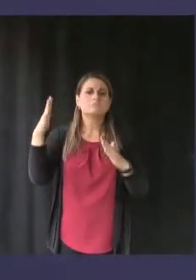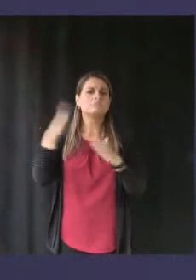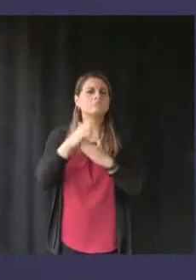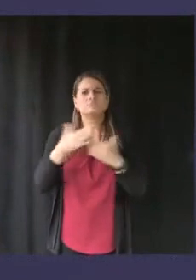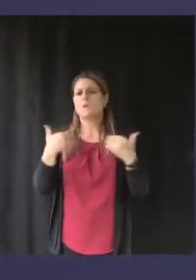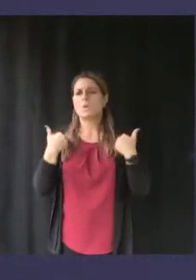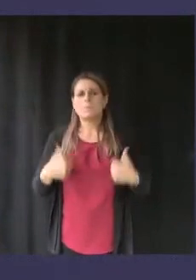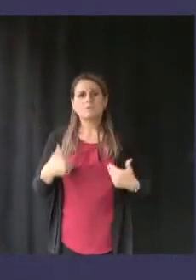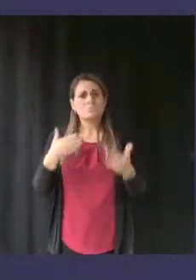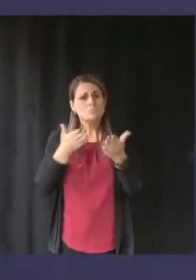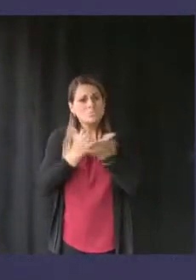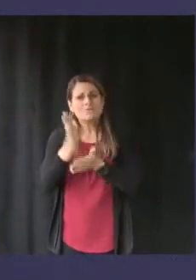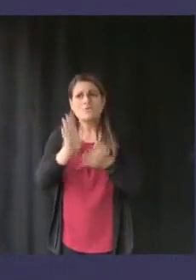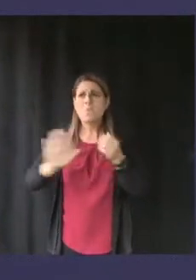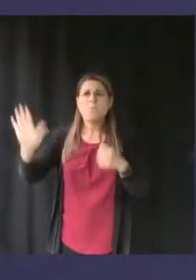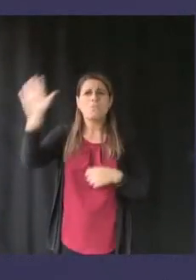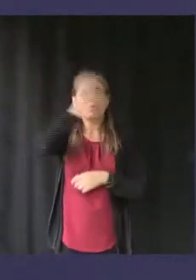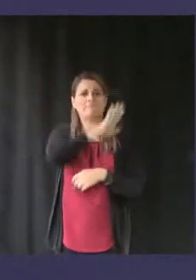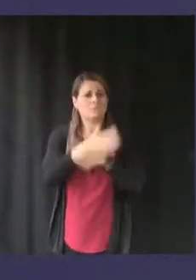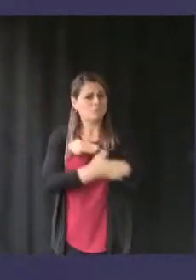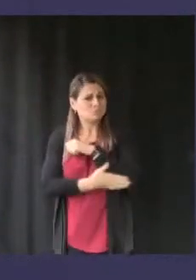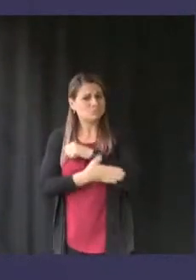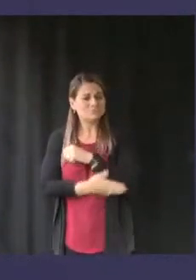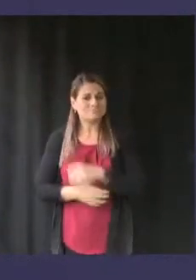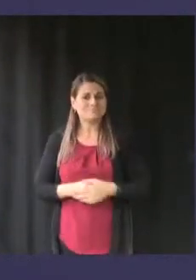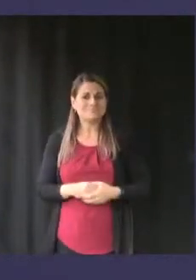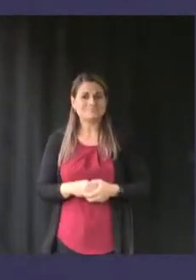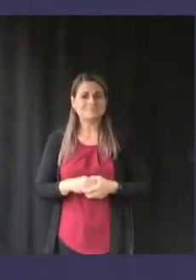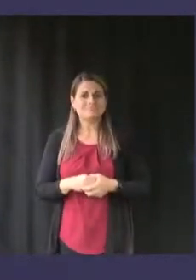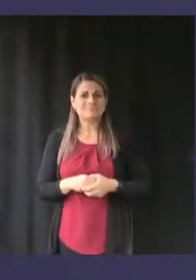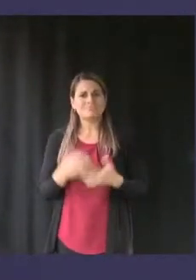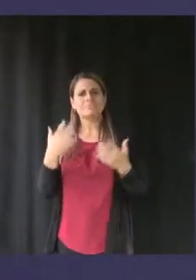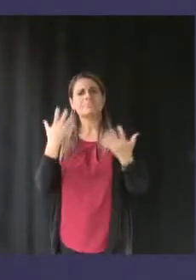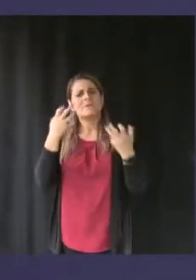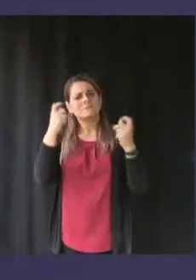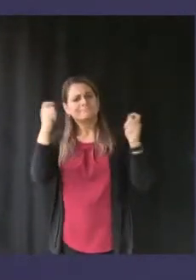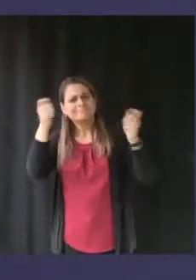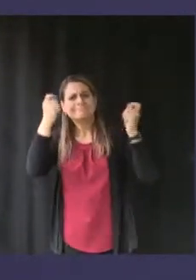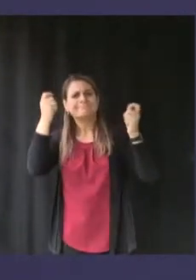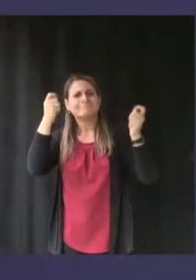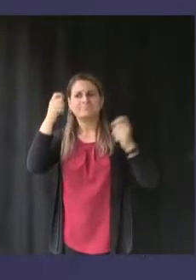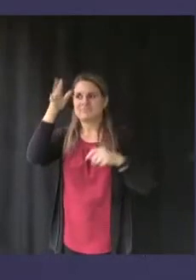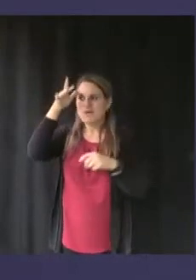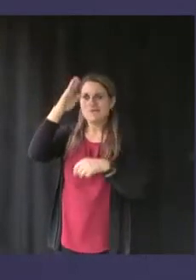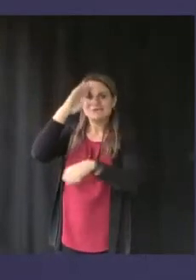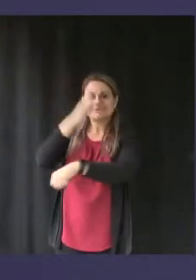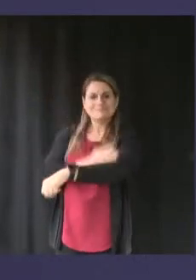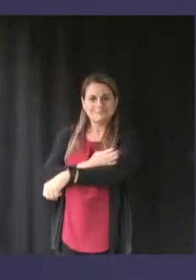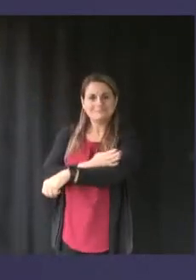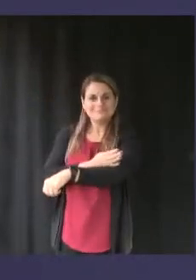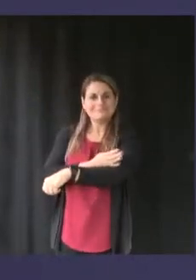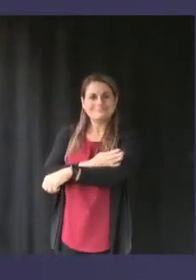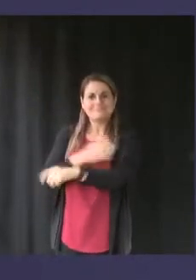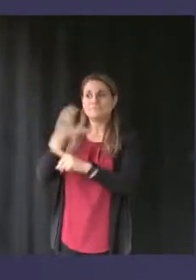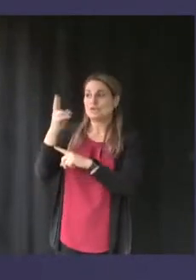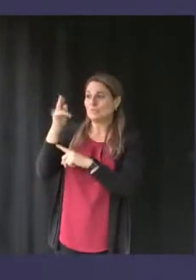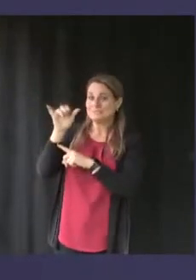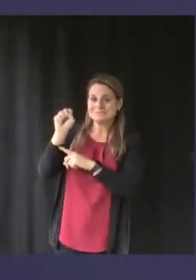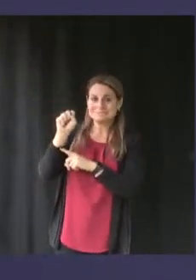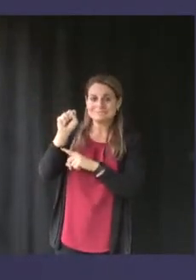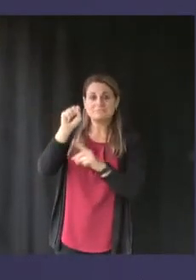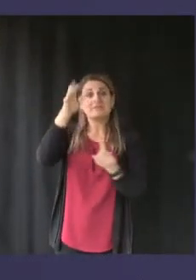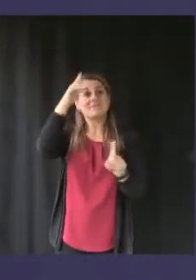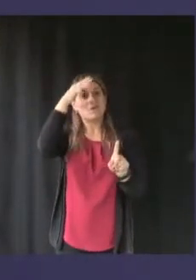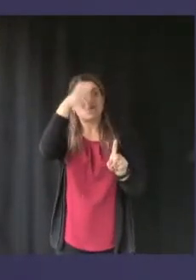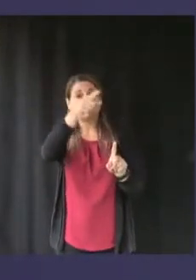country. It is to celebrate father and son senators in Chris and Thomas Dodd and to